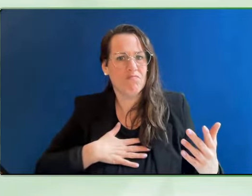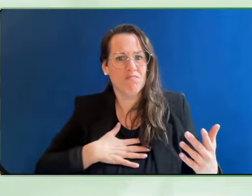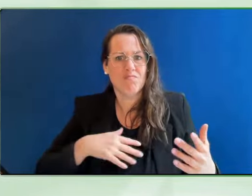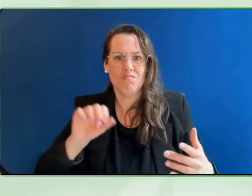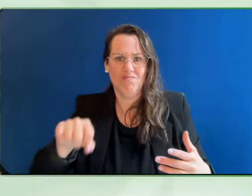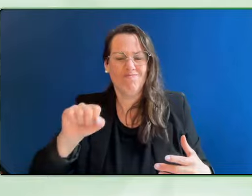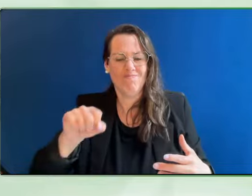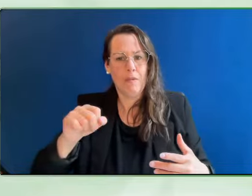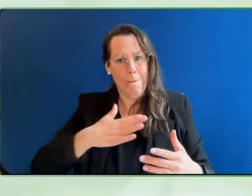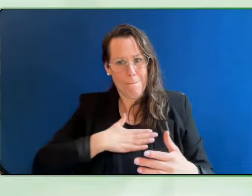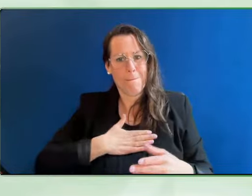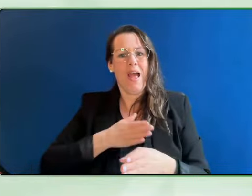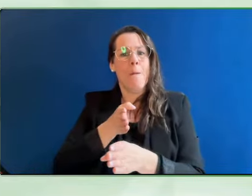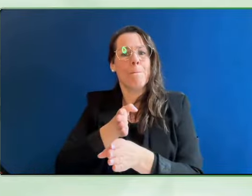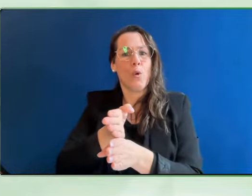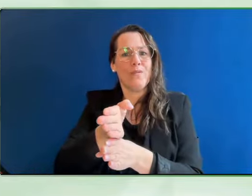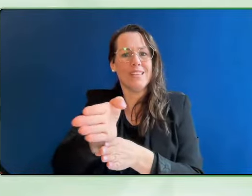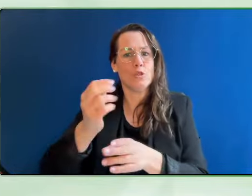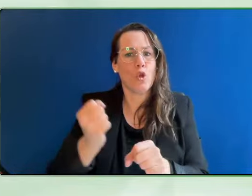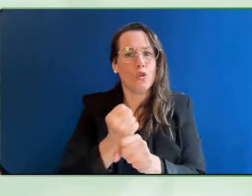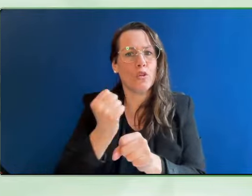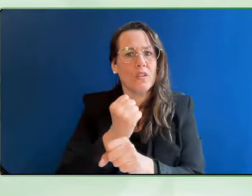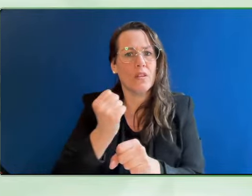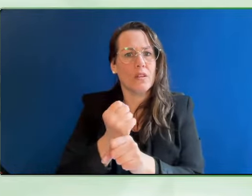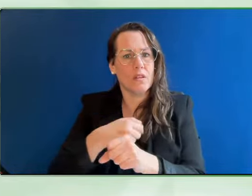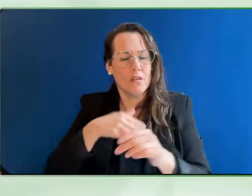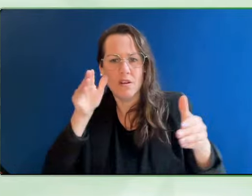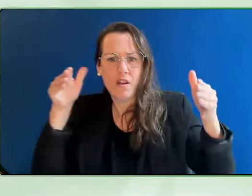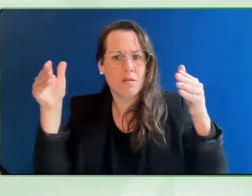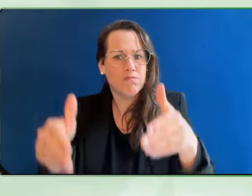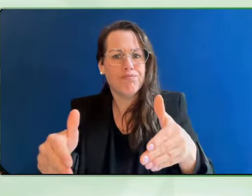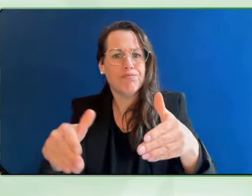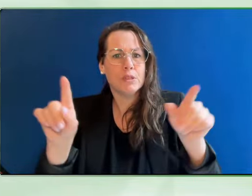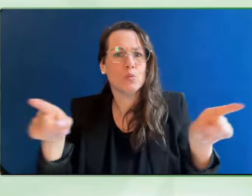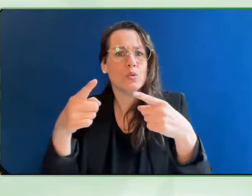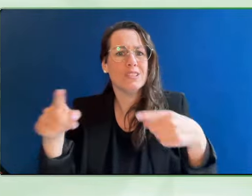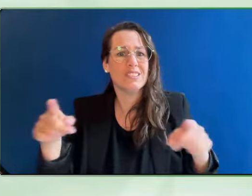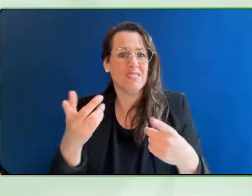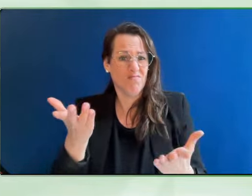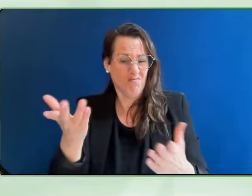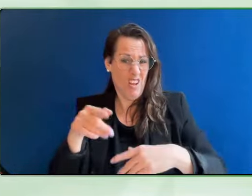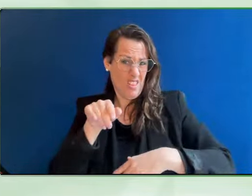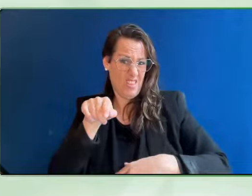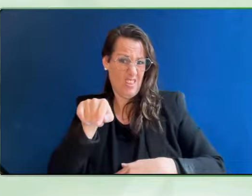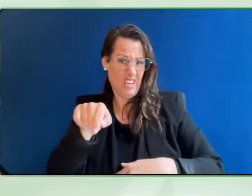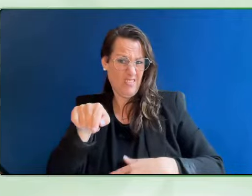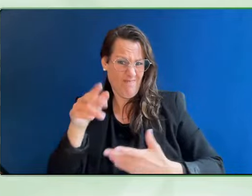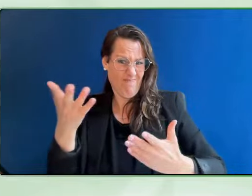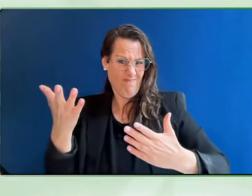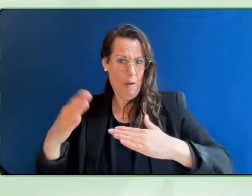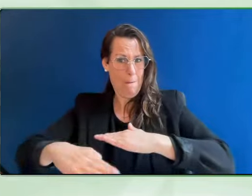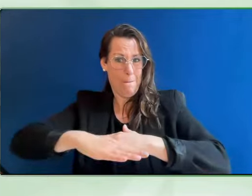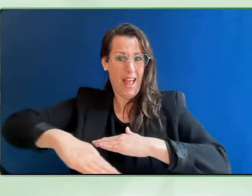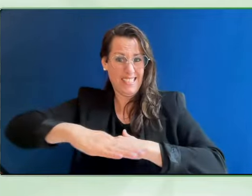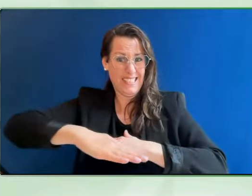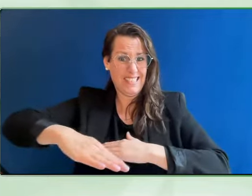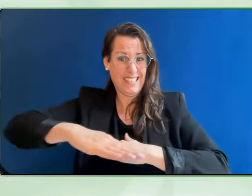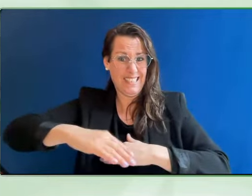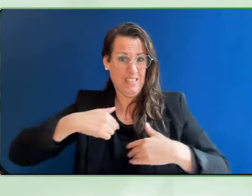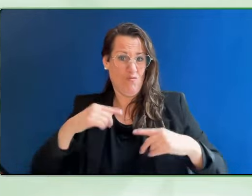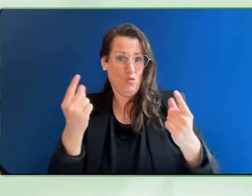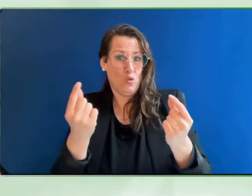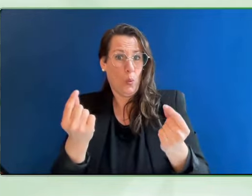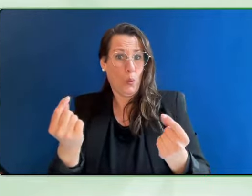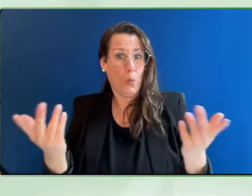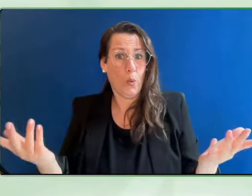recognized for, or something like that. And me, as a trumpet player and piano player, playing with